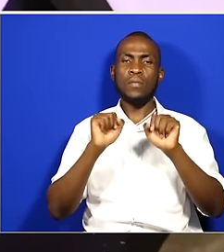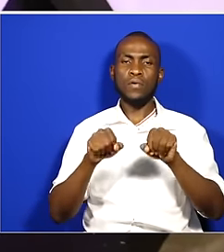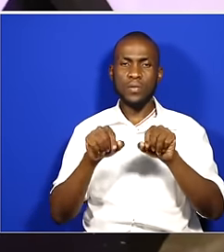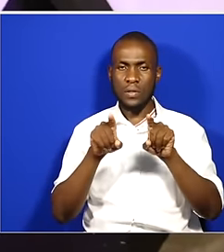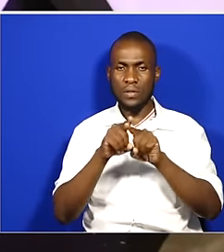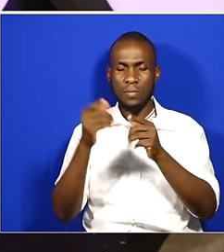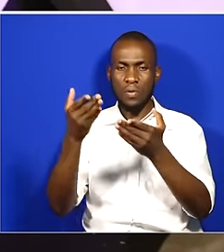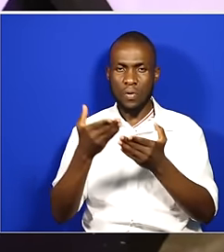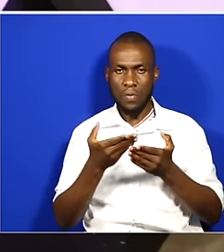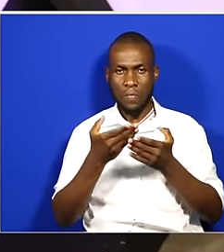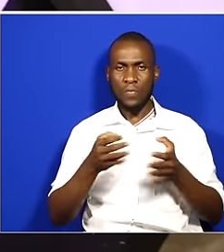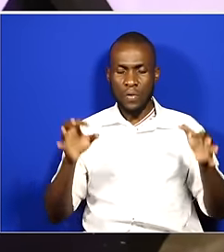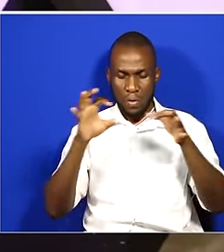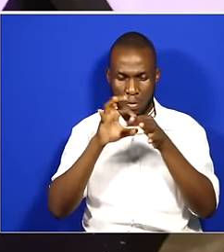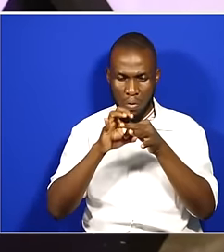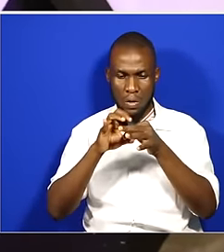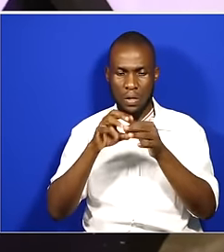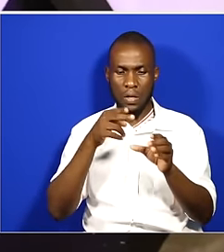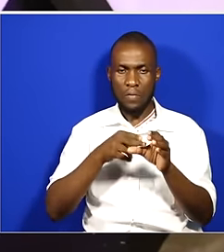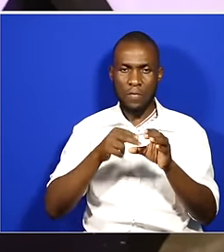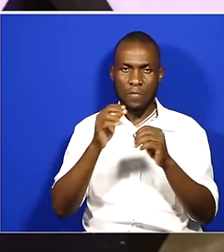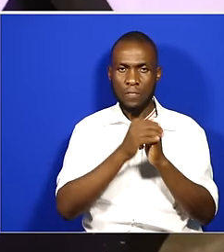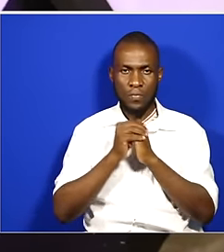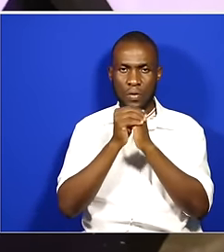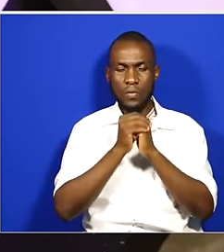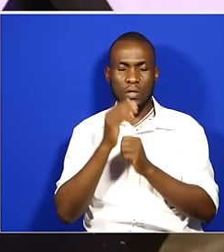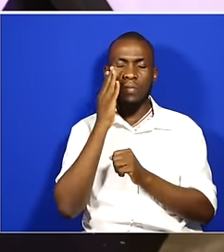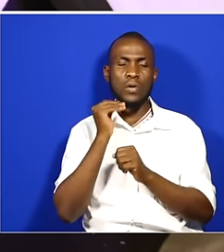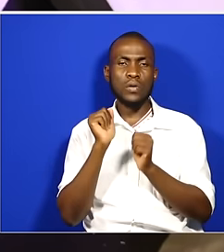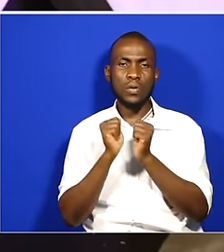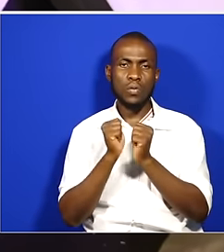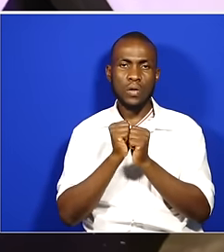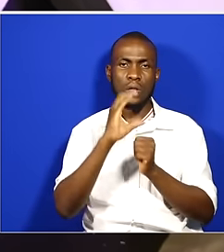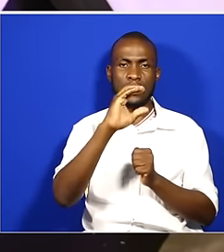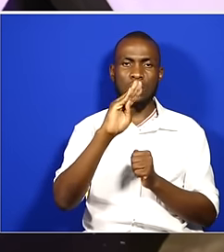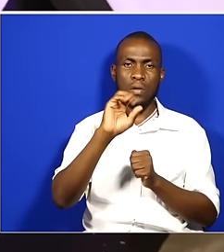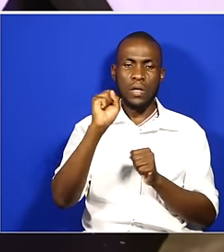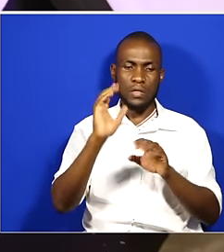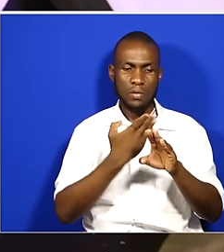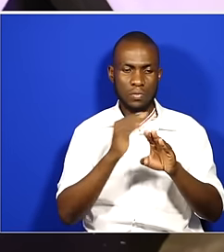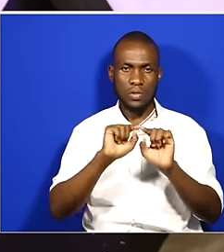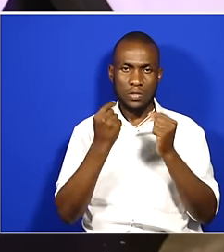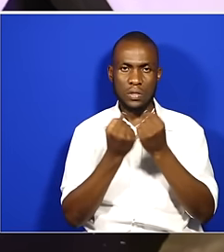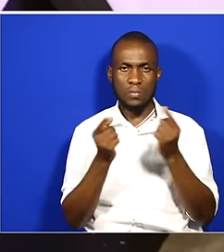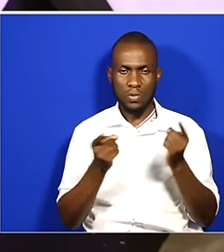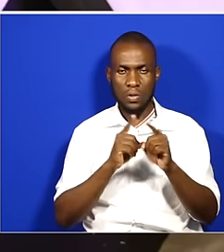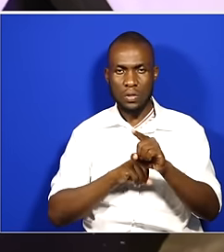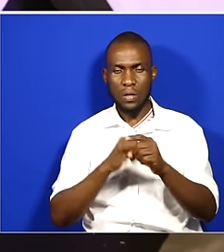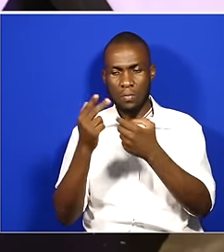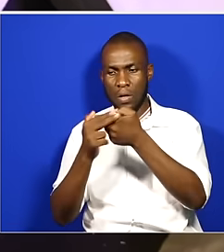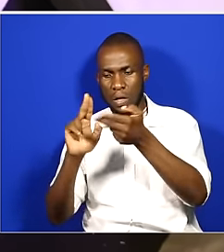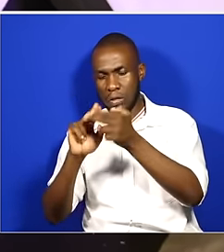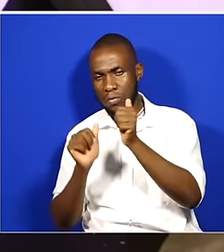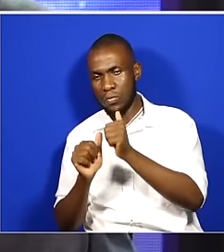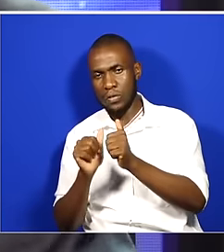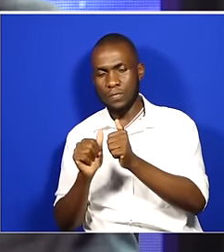I'd like to welcome you to partake and participate in our worship experience with our CBS worship team in a few moments. Don't forget our